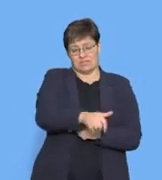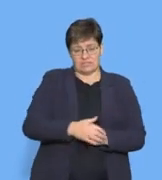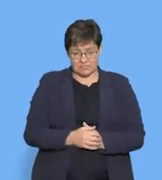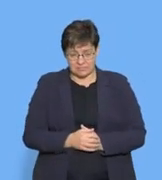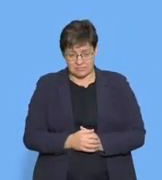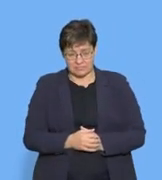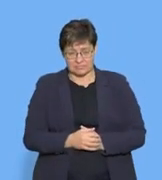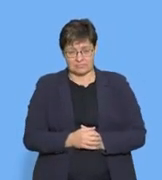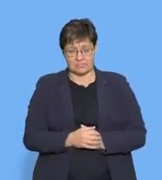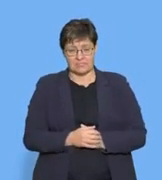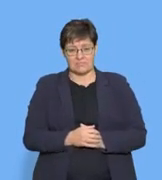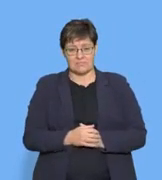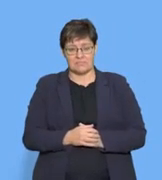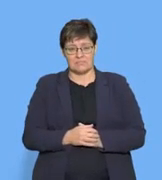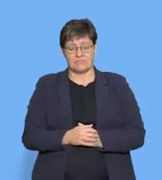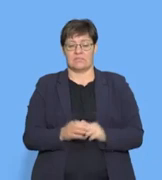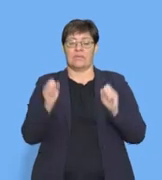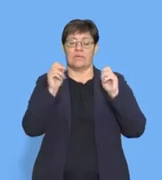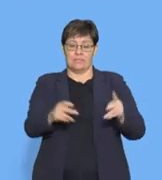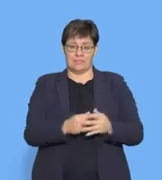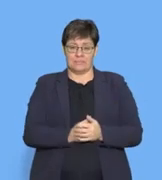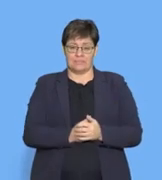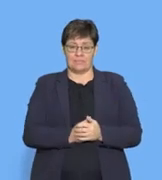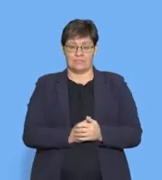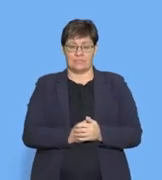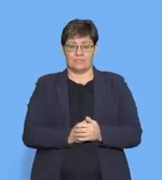second quadrant or 180 minus our original angle.